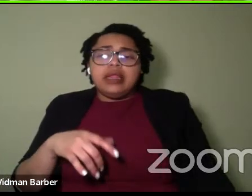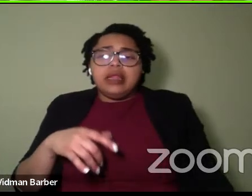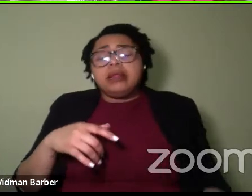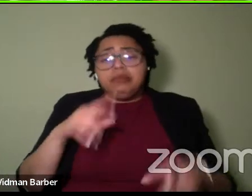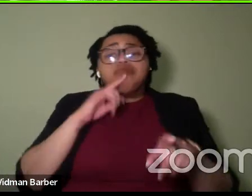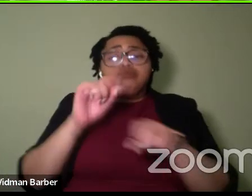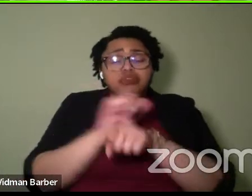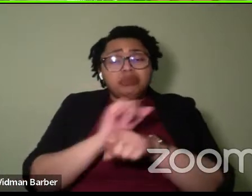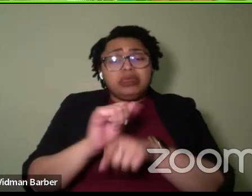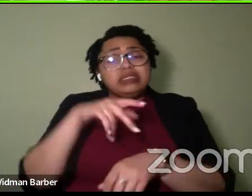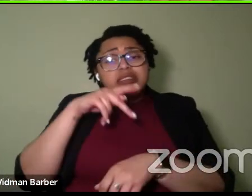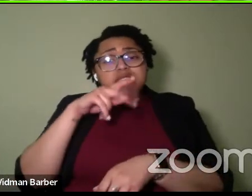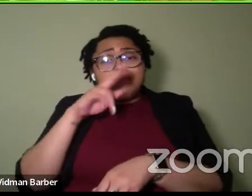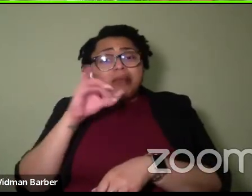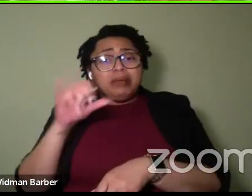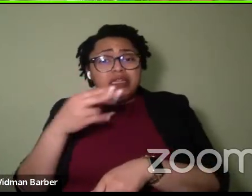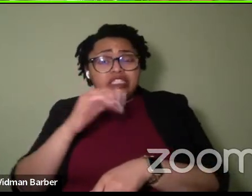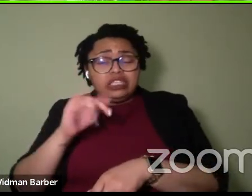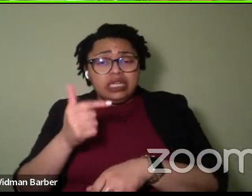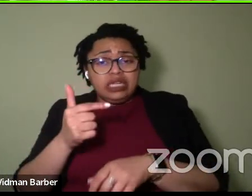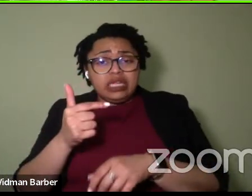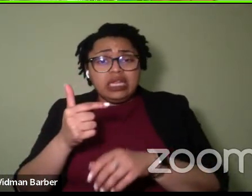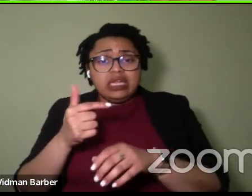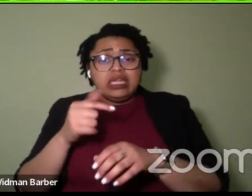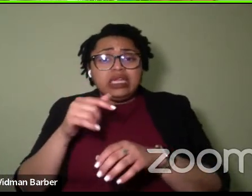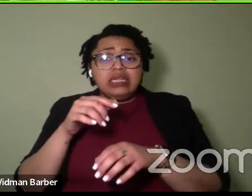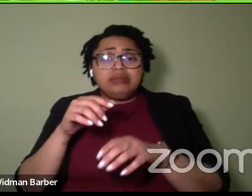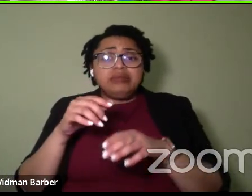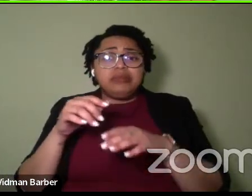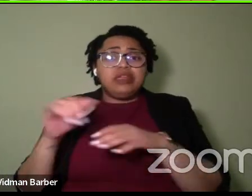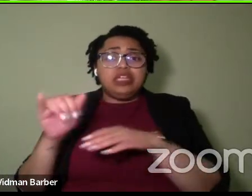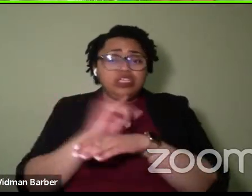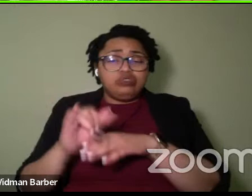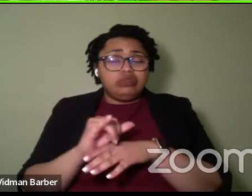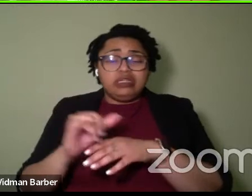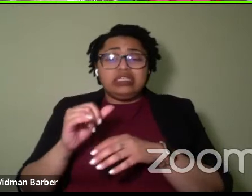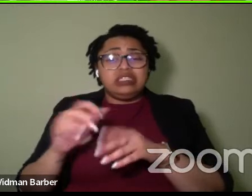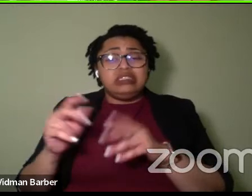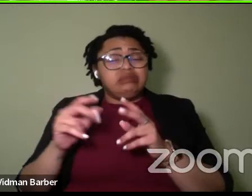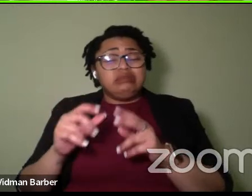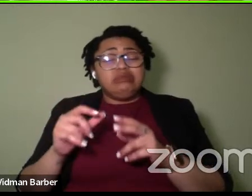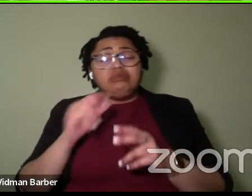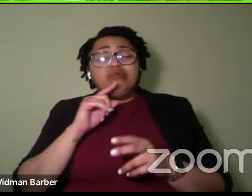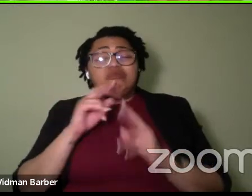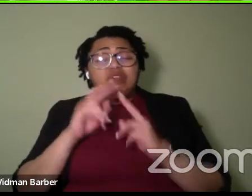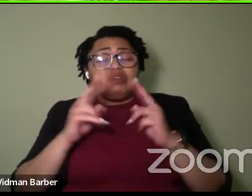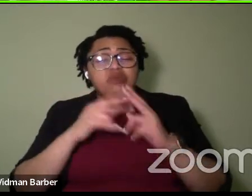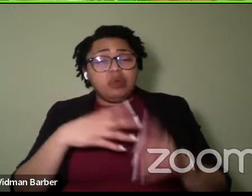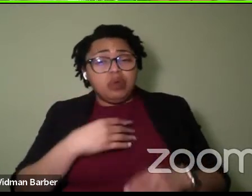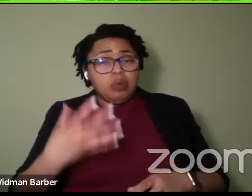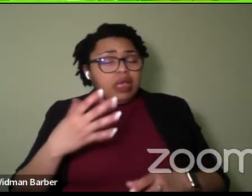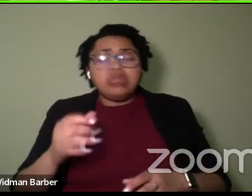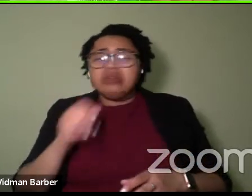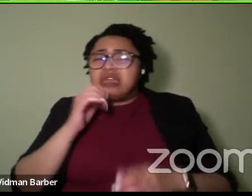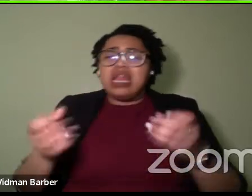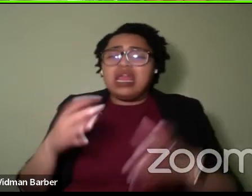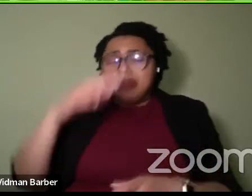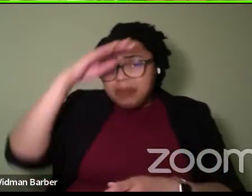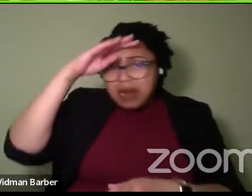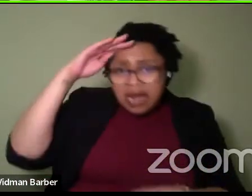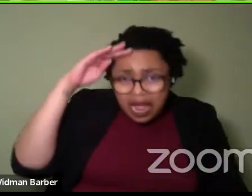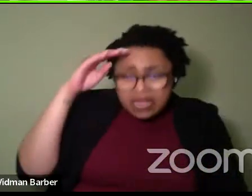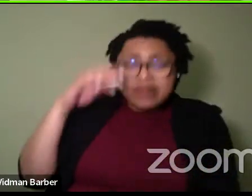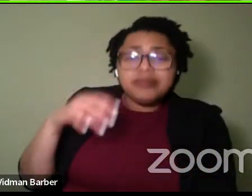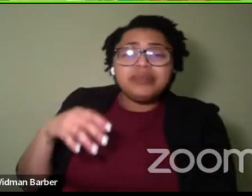industry, it's very white, right? There's rarely any Black or Indigenous voices elevated or centered in that